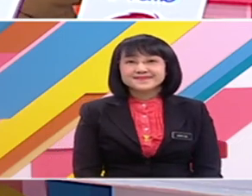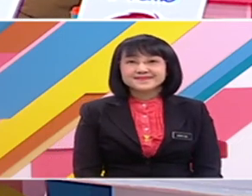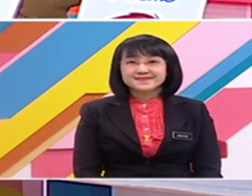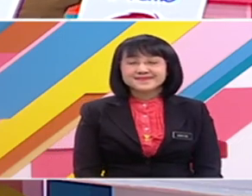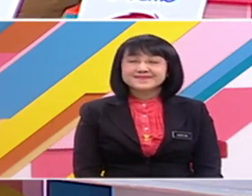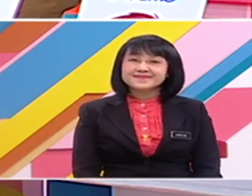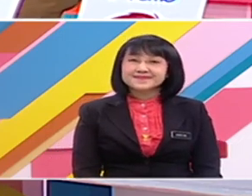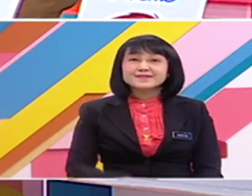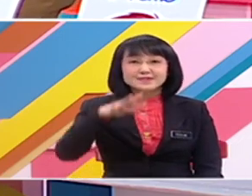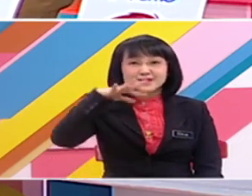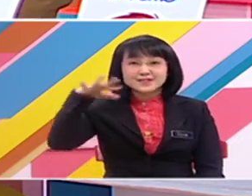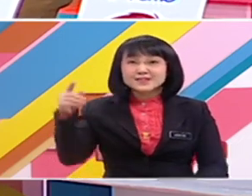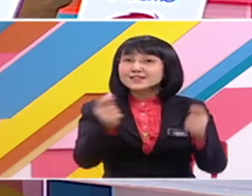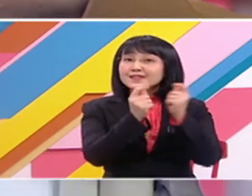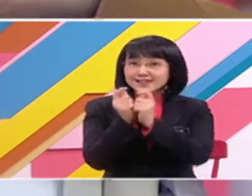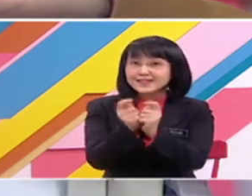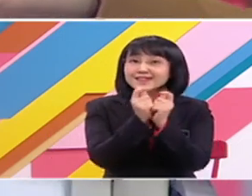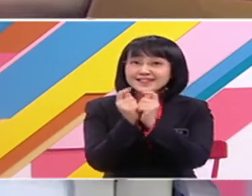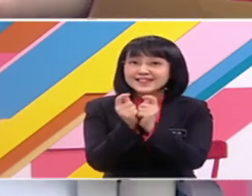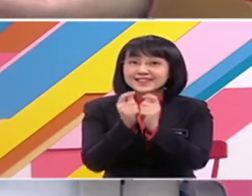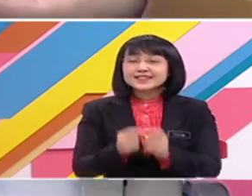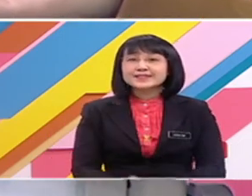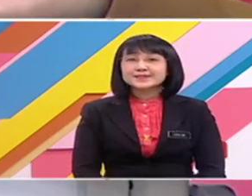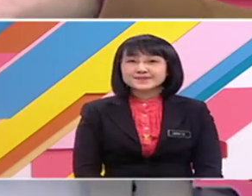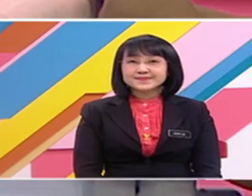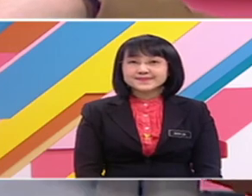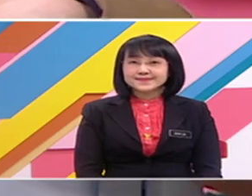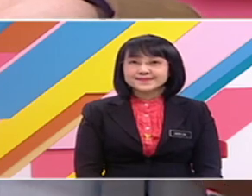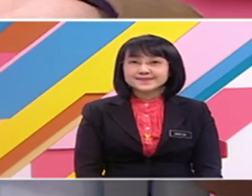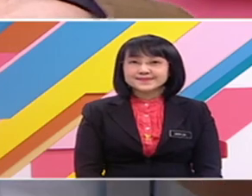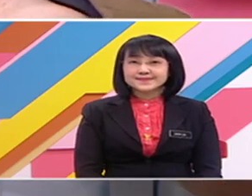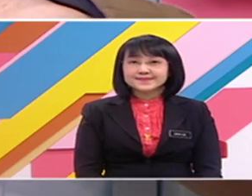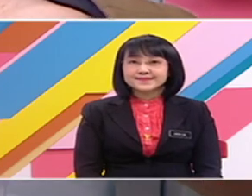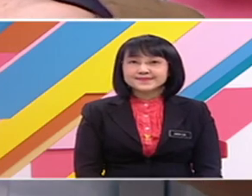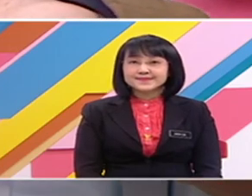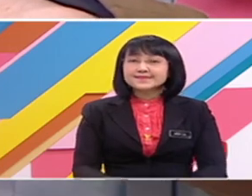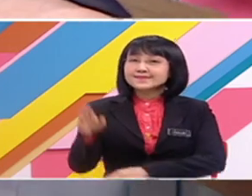there, let's spell blouse together, all right? So it's spelled